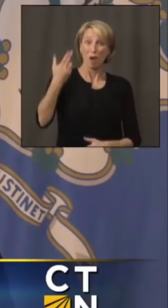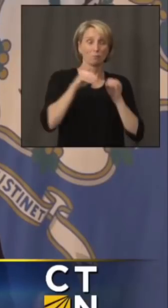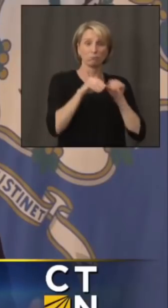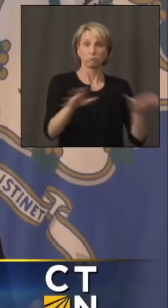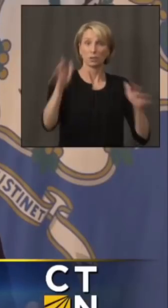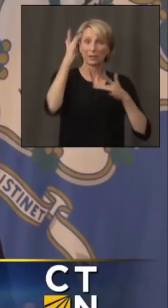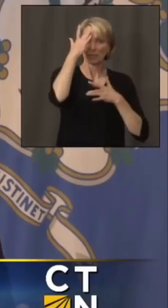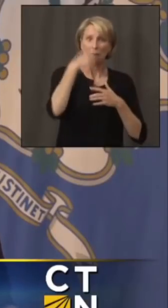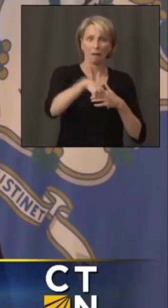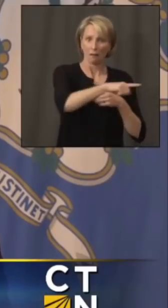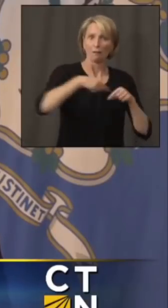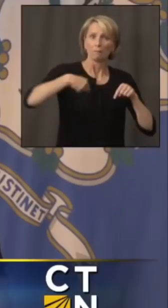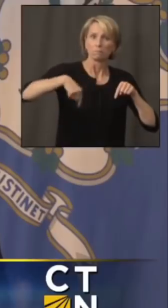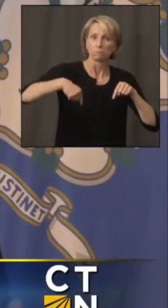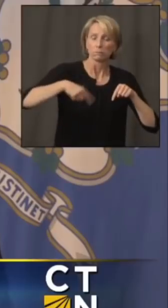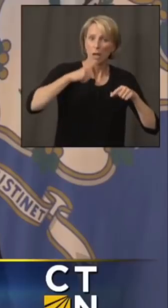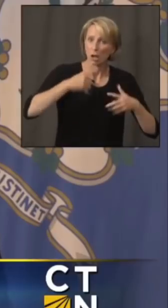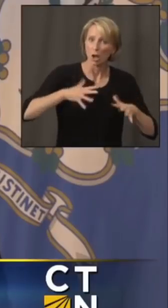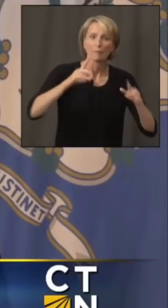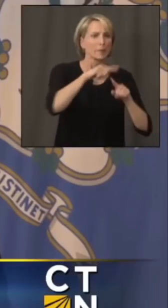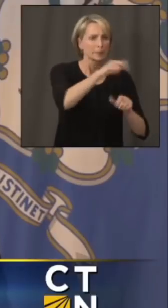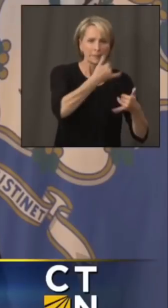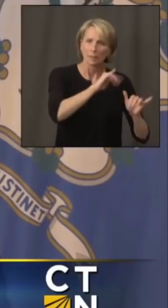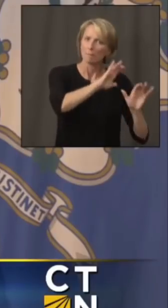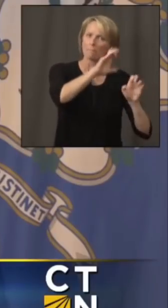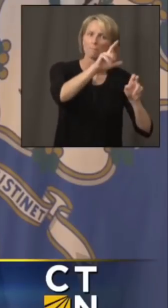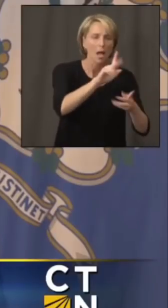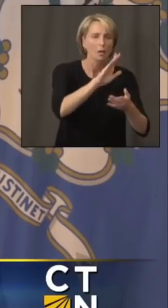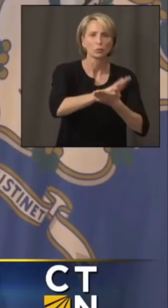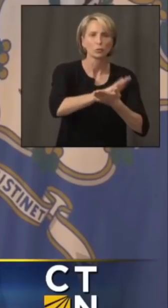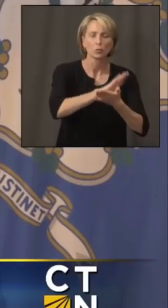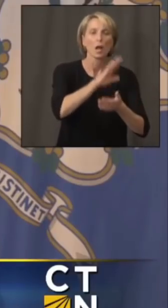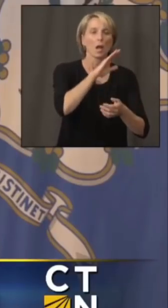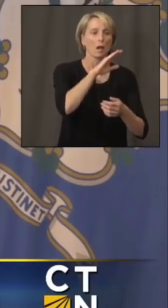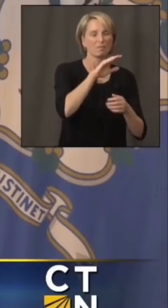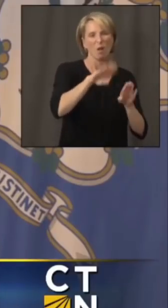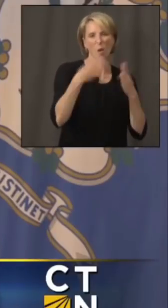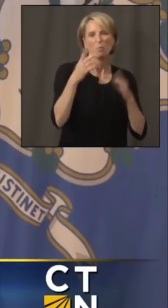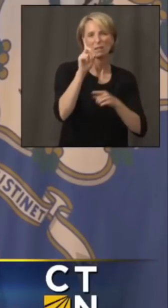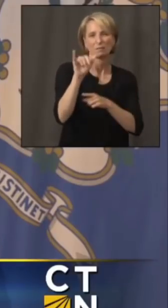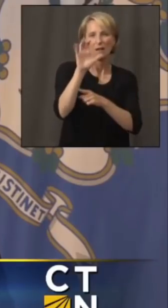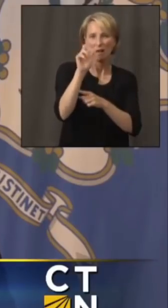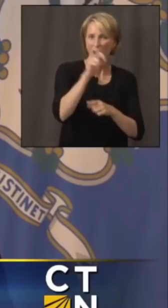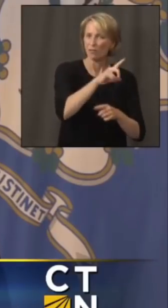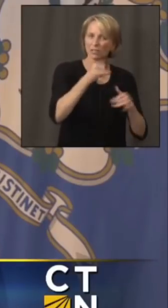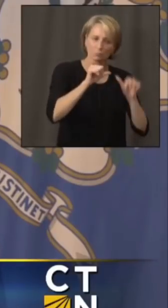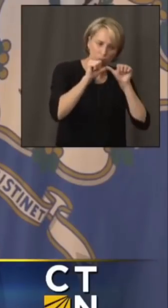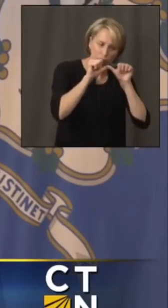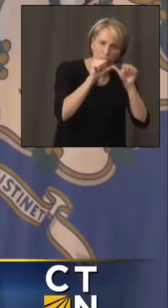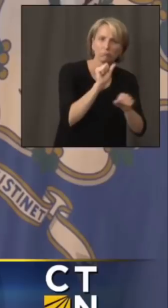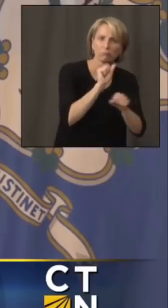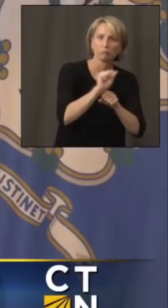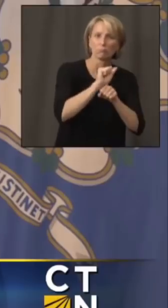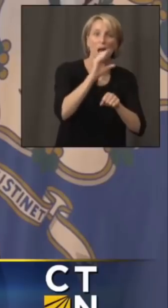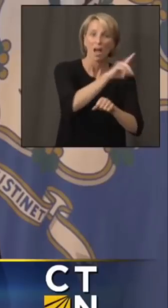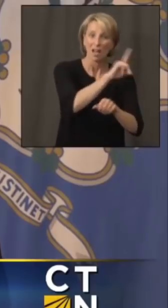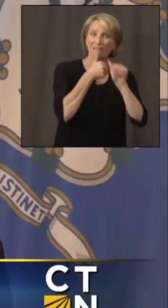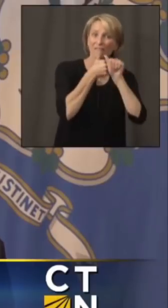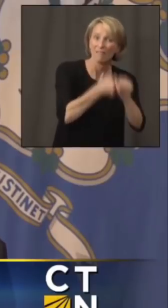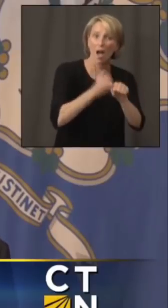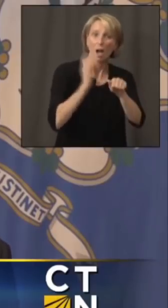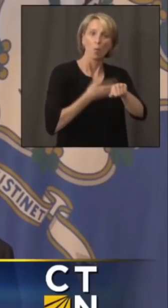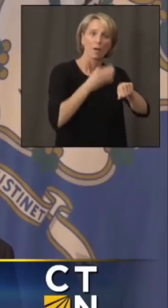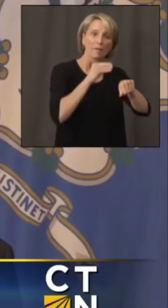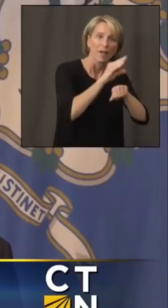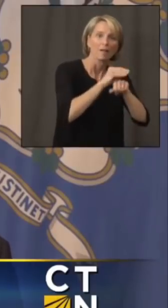safe. And as Beth pointed out, overwhelmingly they were kept safe, and safer probably than the general population. So I